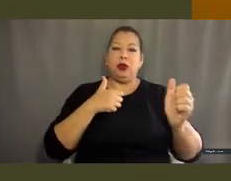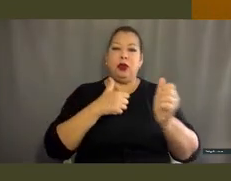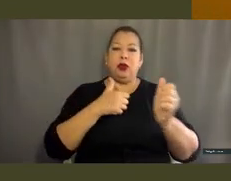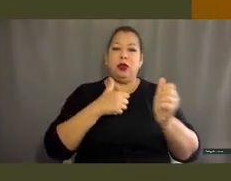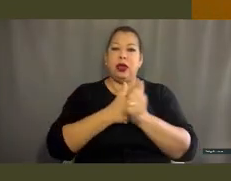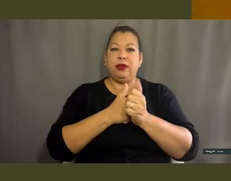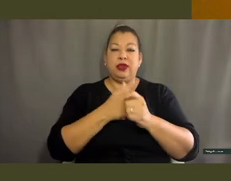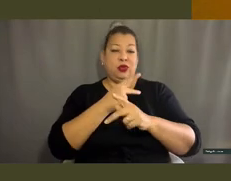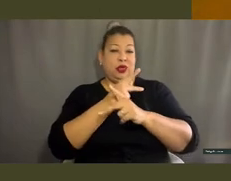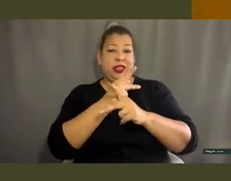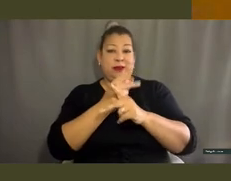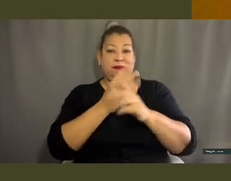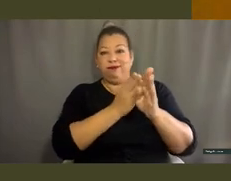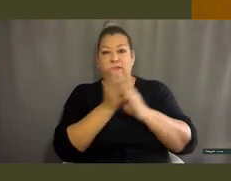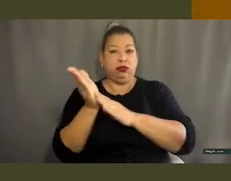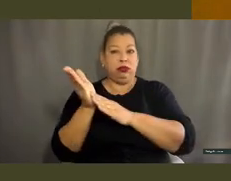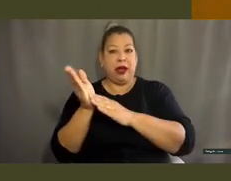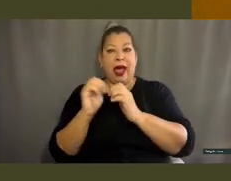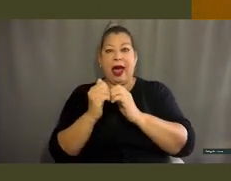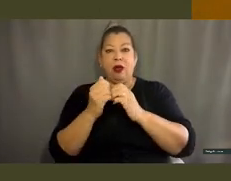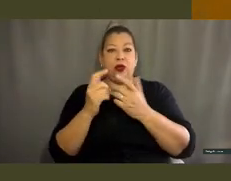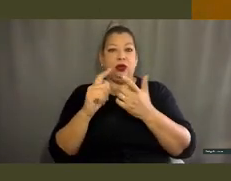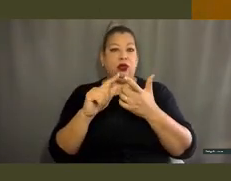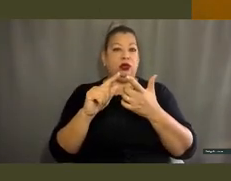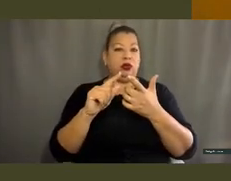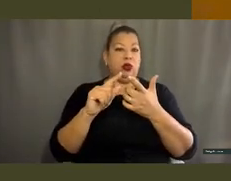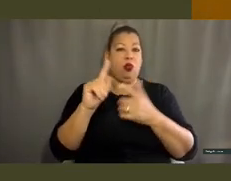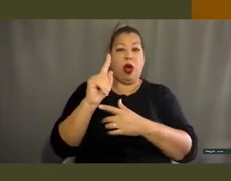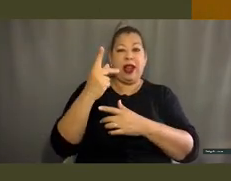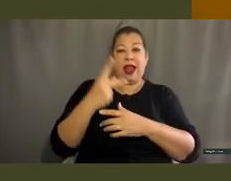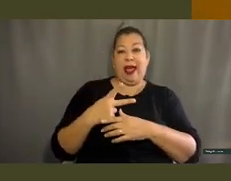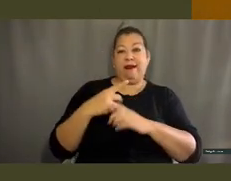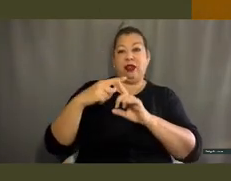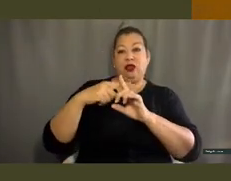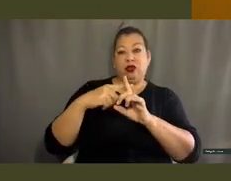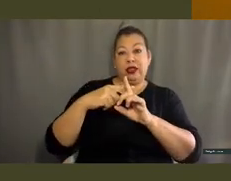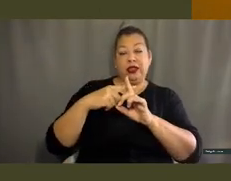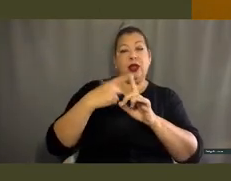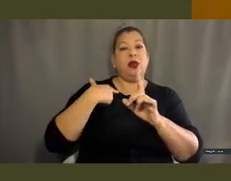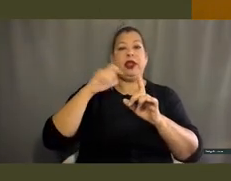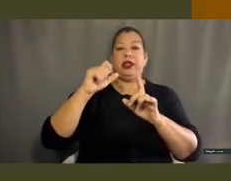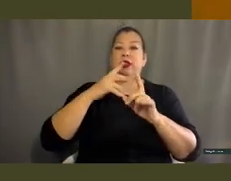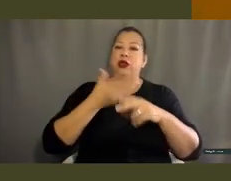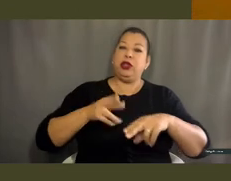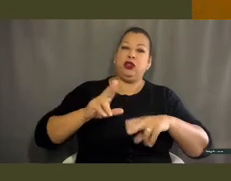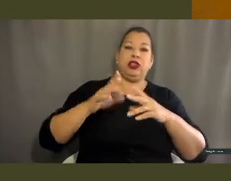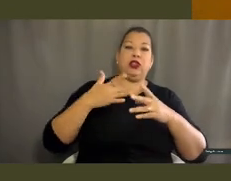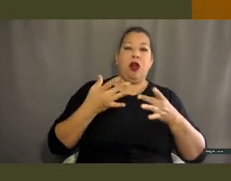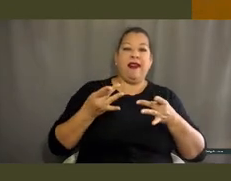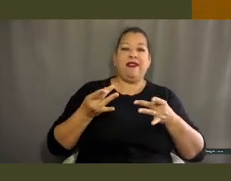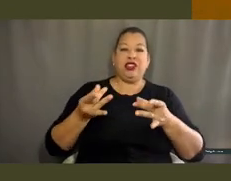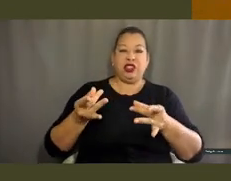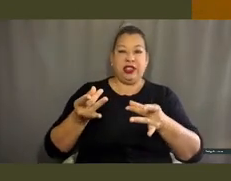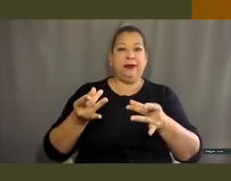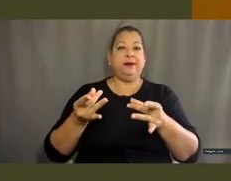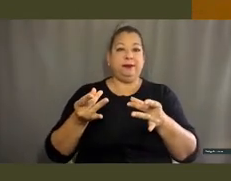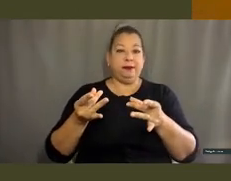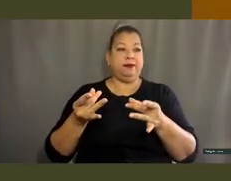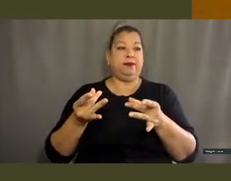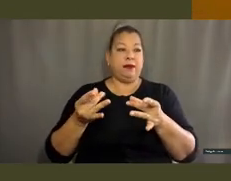track to 1.5 degrees, we need really to increase the ambition we saw in Glasgow with 5 to 7 times. It's far